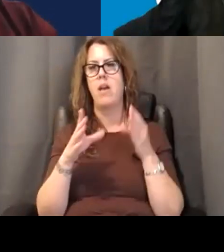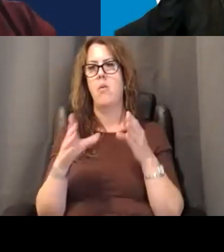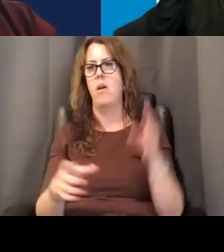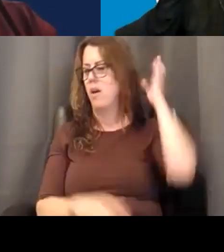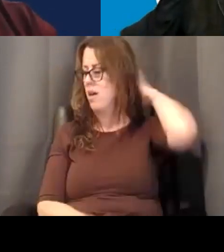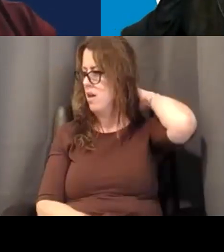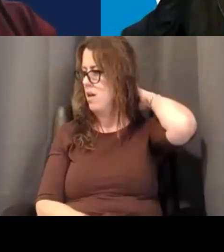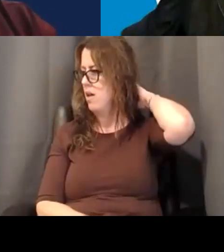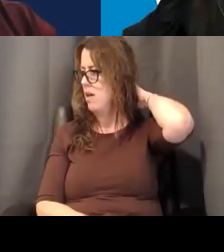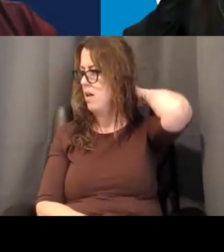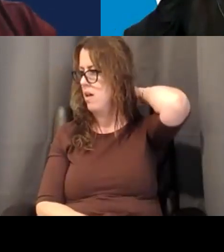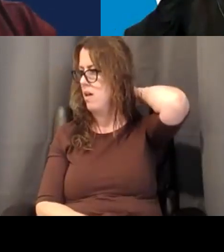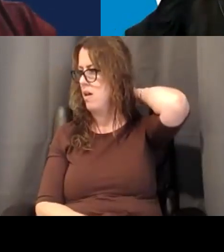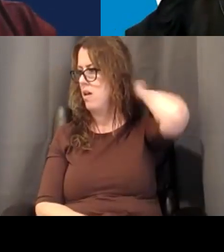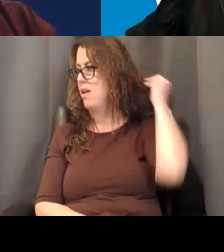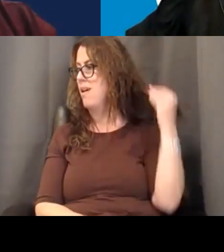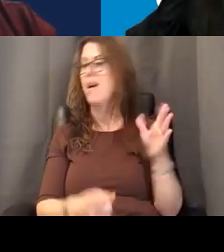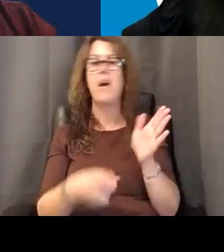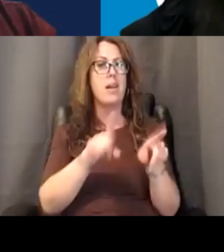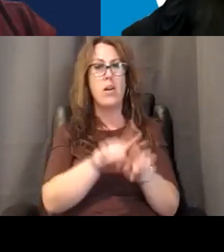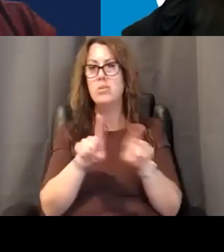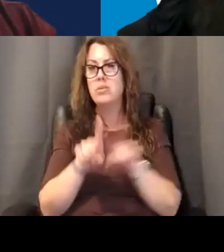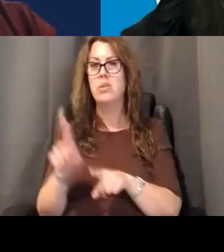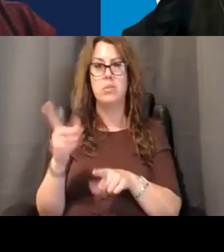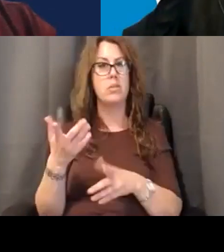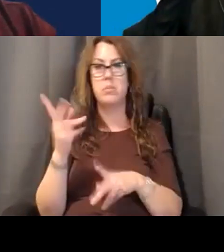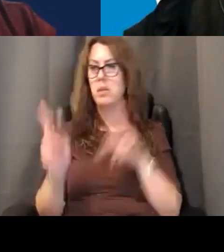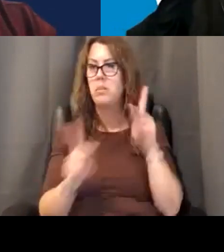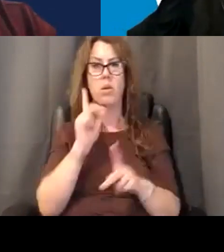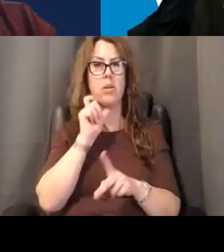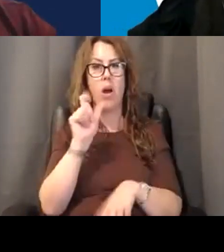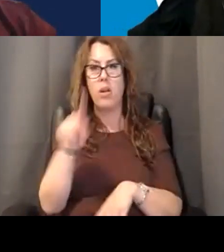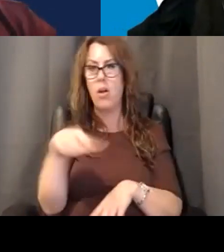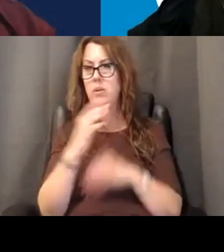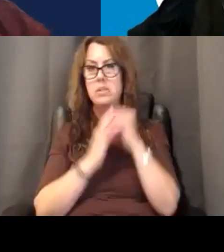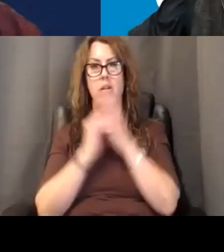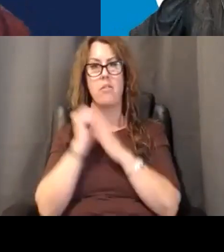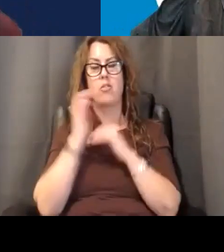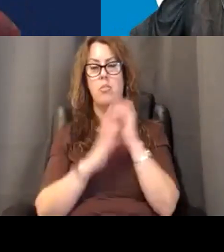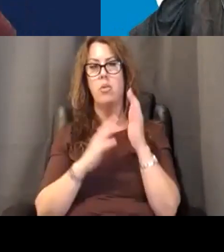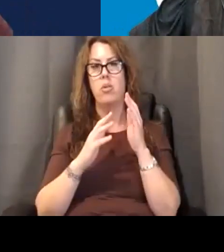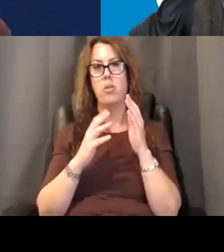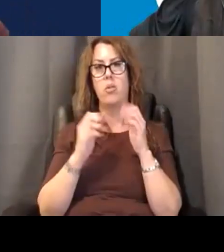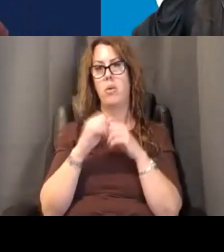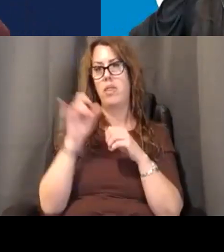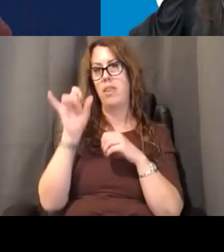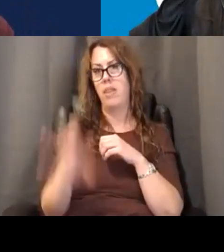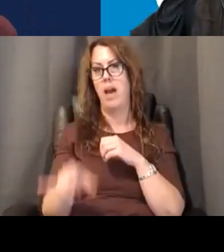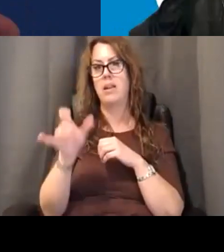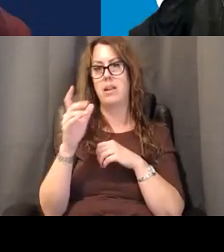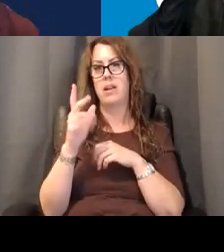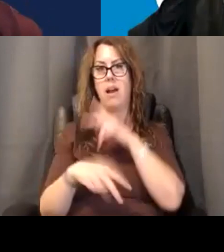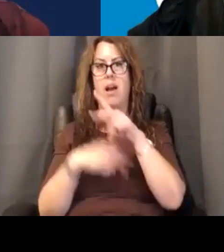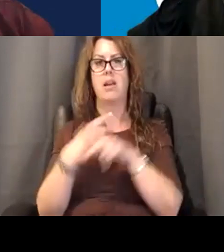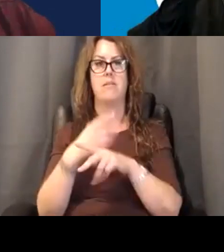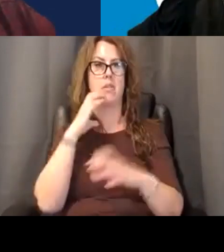and folks aren't always good at having those conversations, right? And so that often can stampede, you know, not stampede, can block